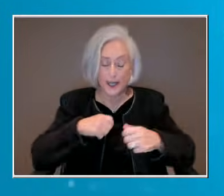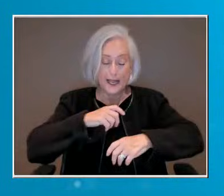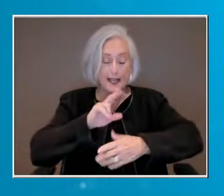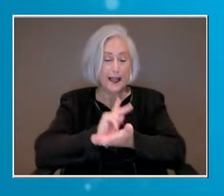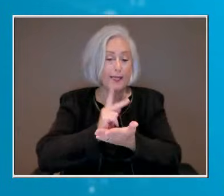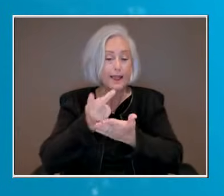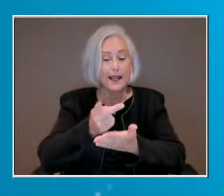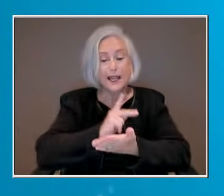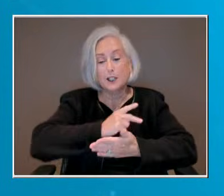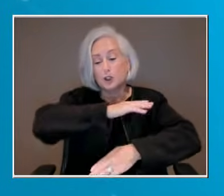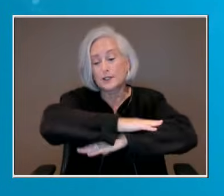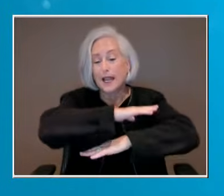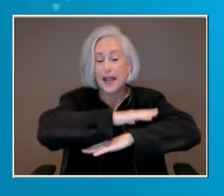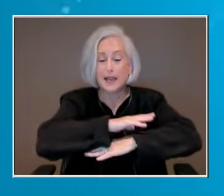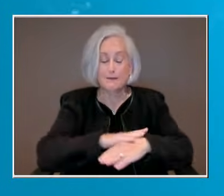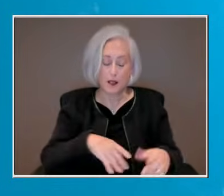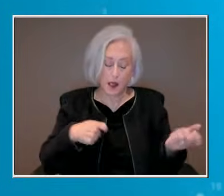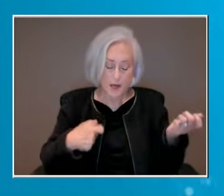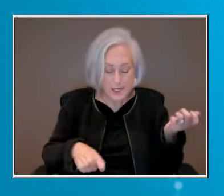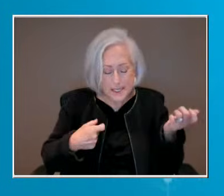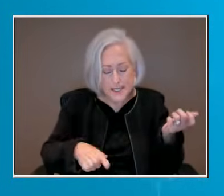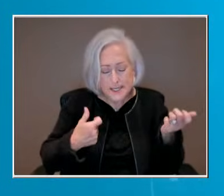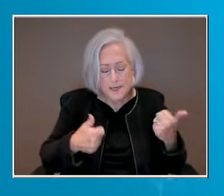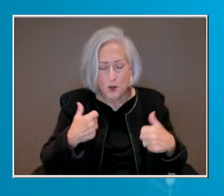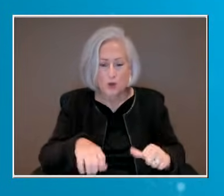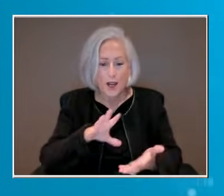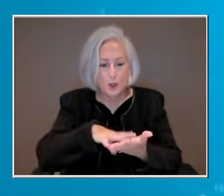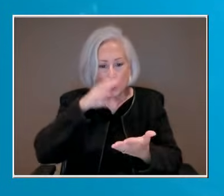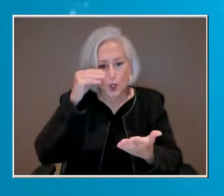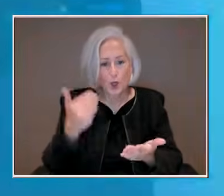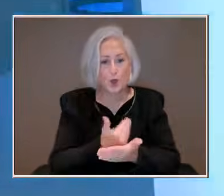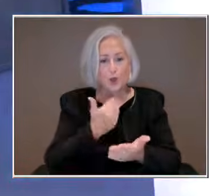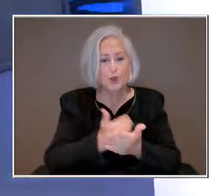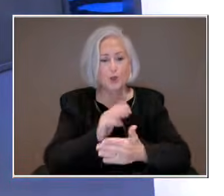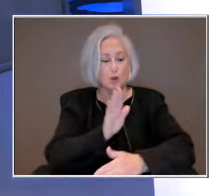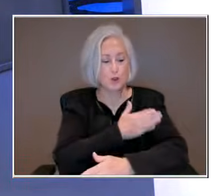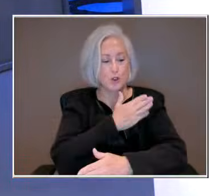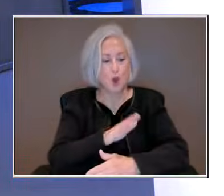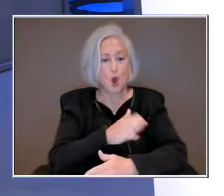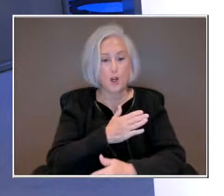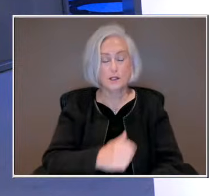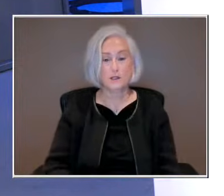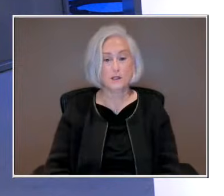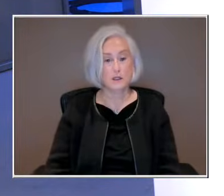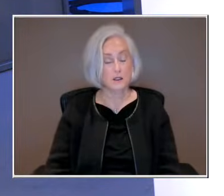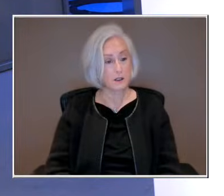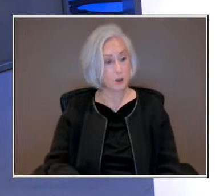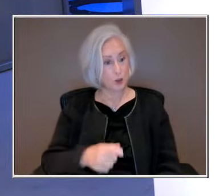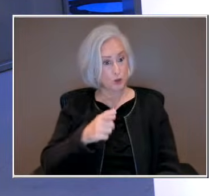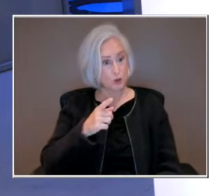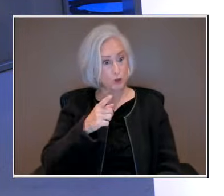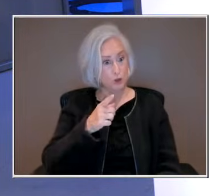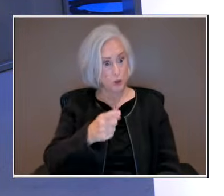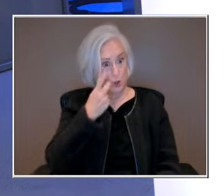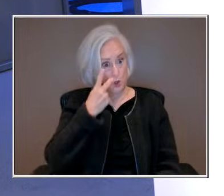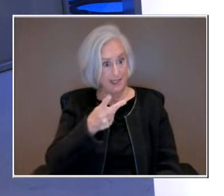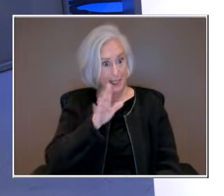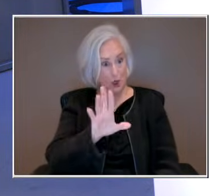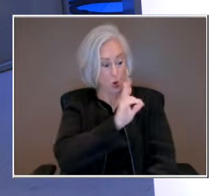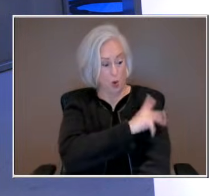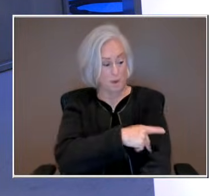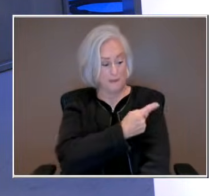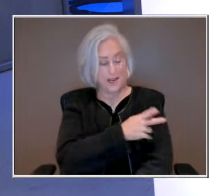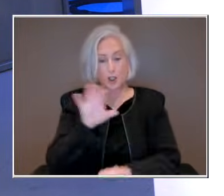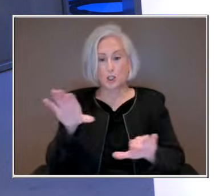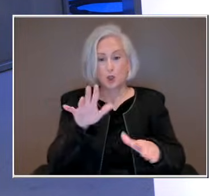ukulele, trying to learn new songs. That's wonderful. Is that something, Dr. Coffey, that you could see your patients also doing that could help